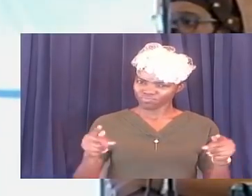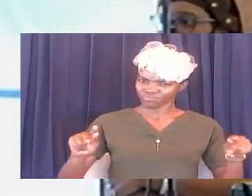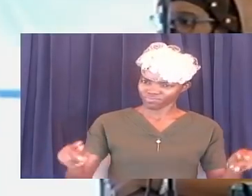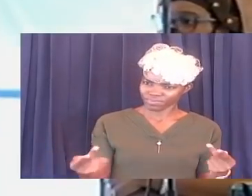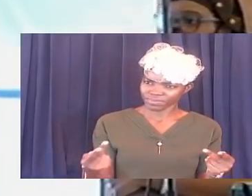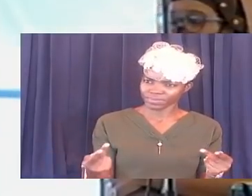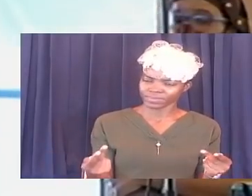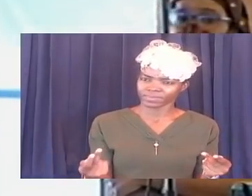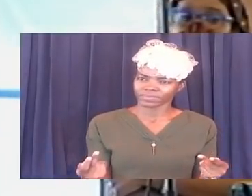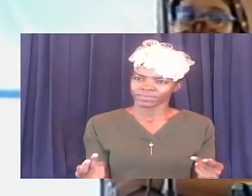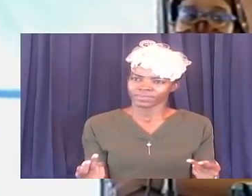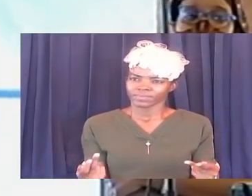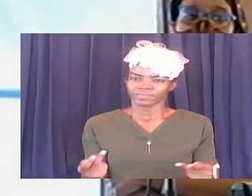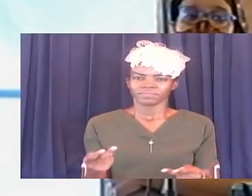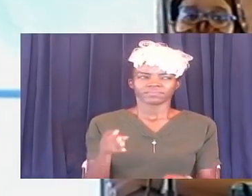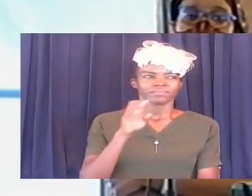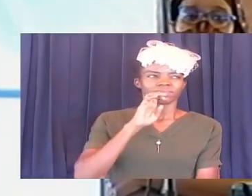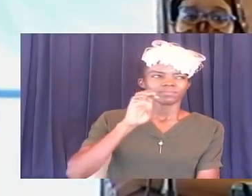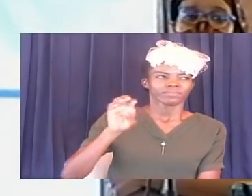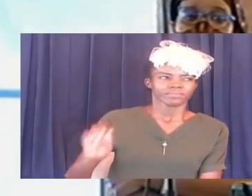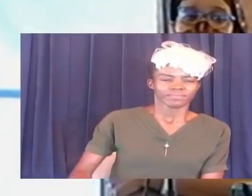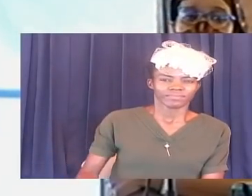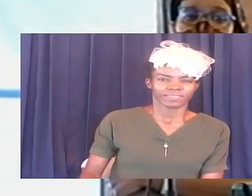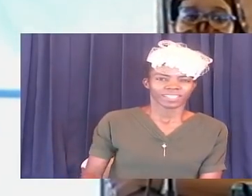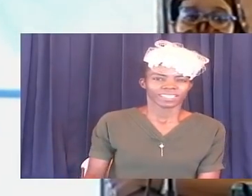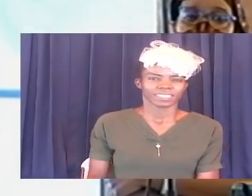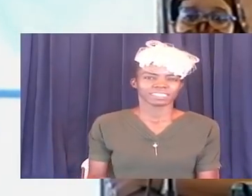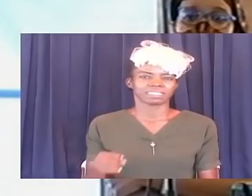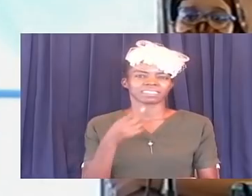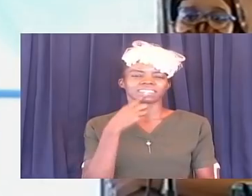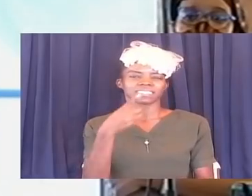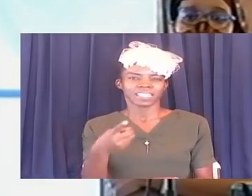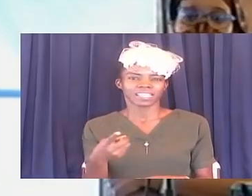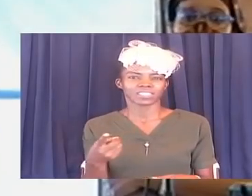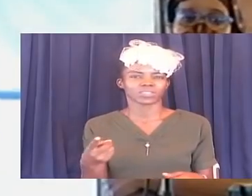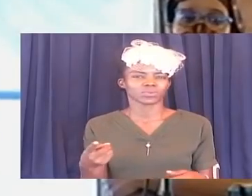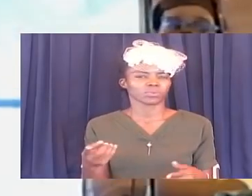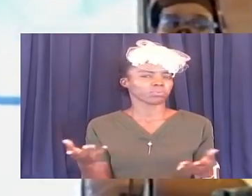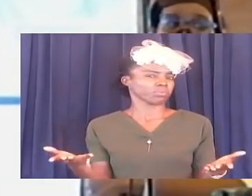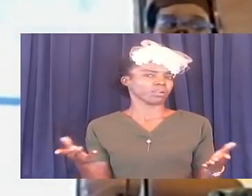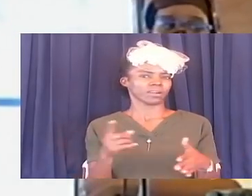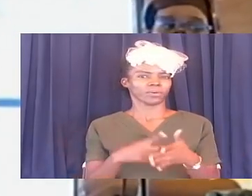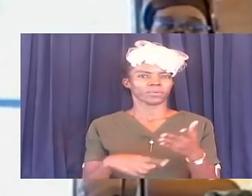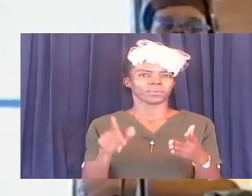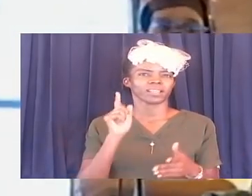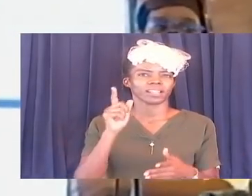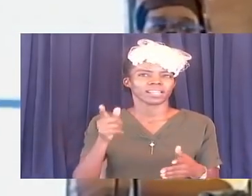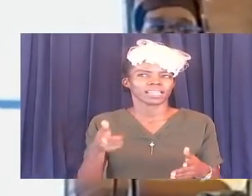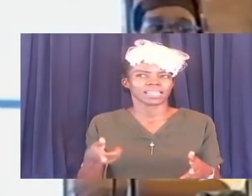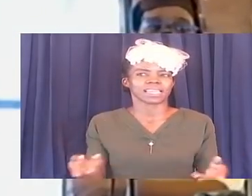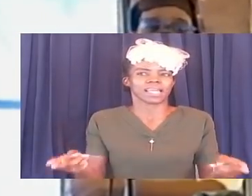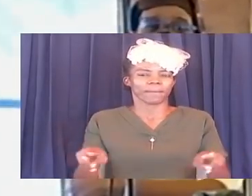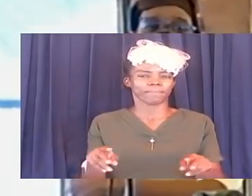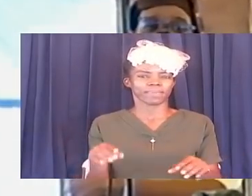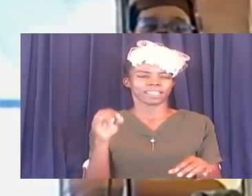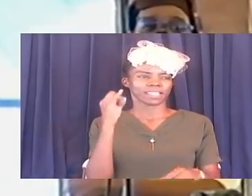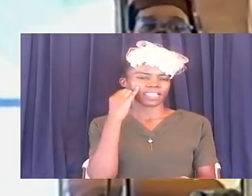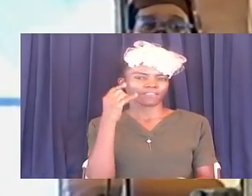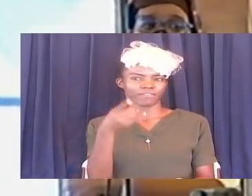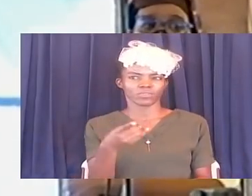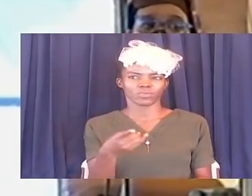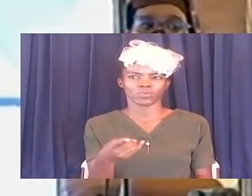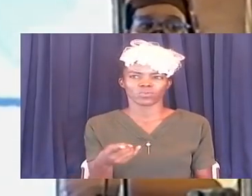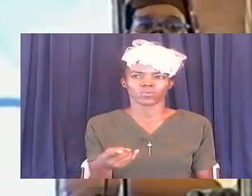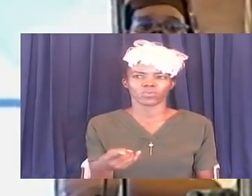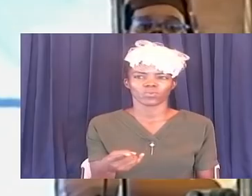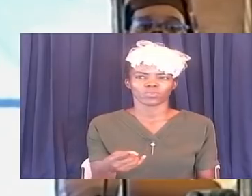reviled. And it tells you just what will happen if you fall into this category. And so